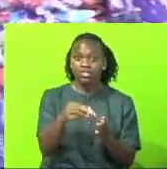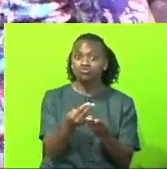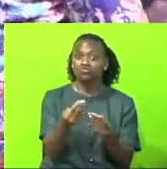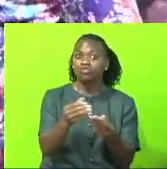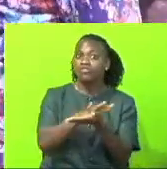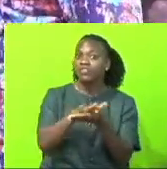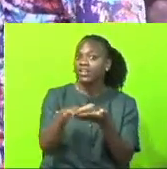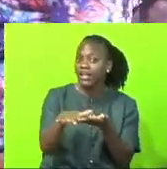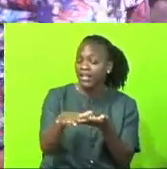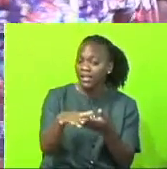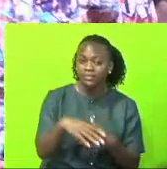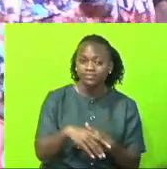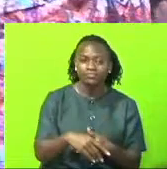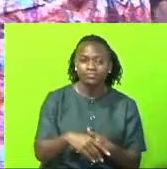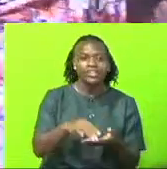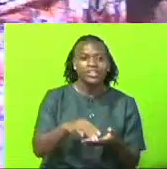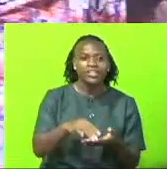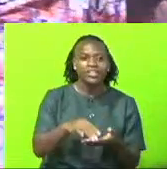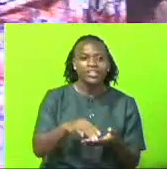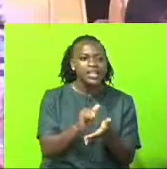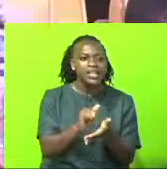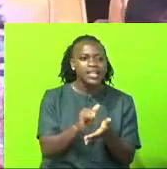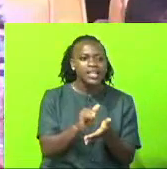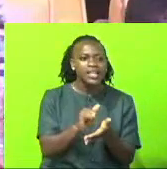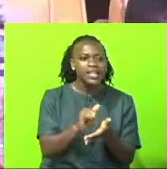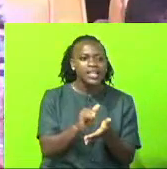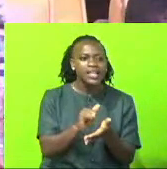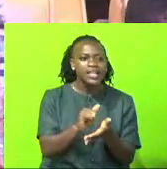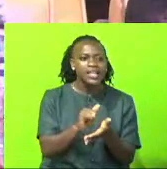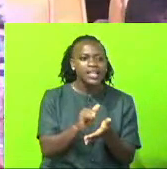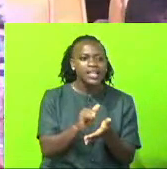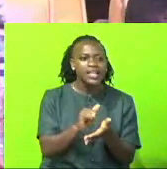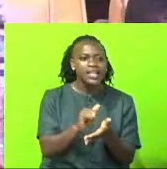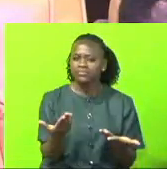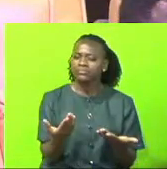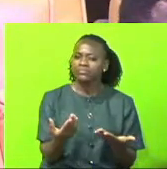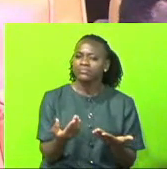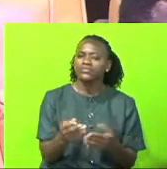It is within the course of the term of that Parliament.